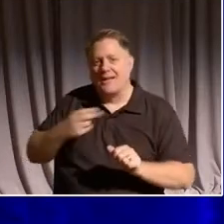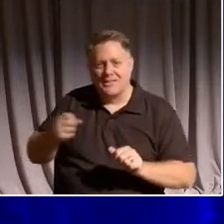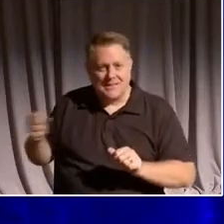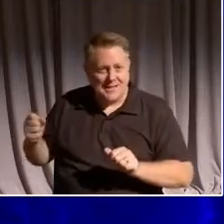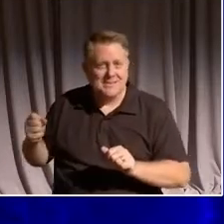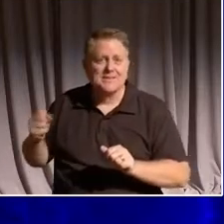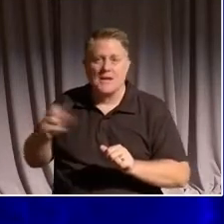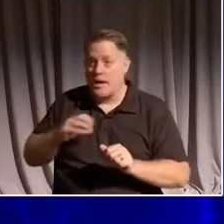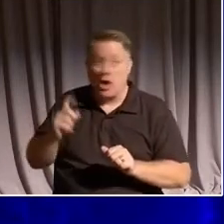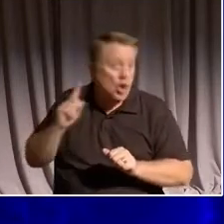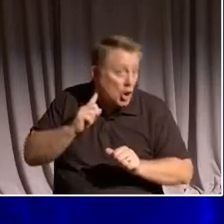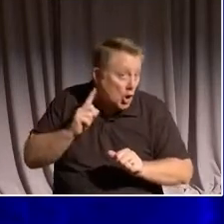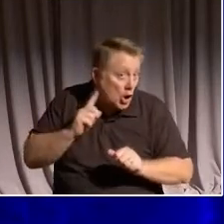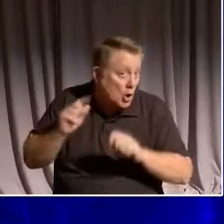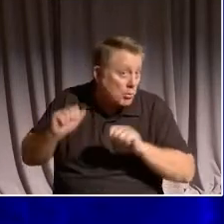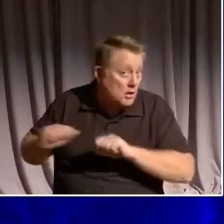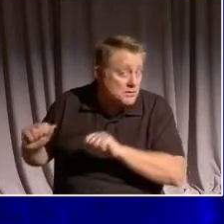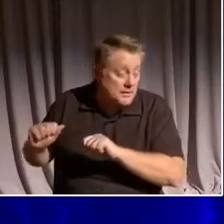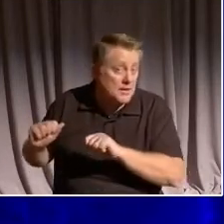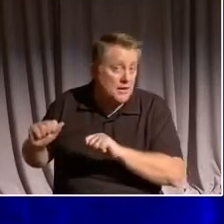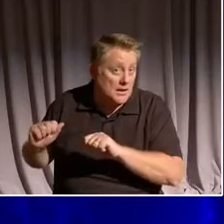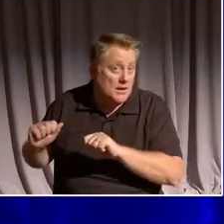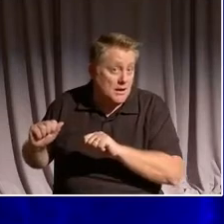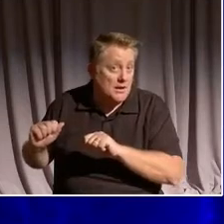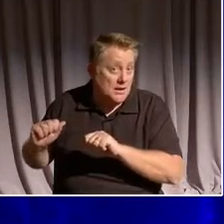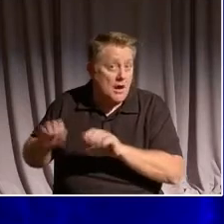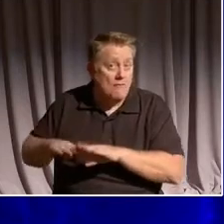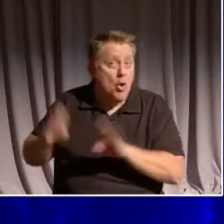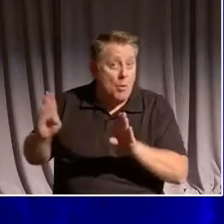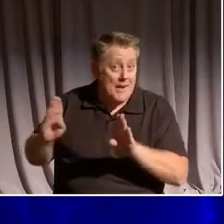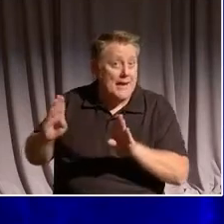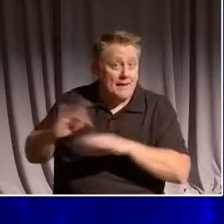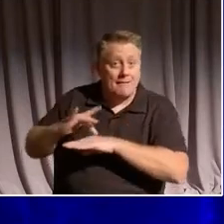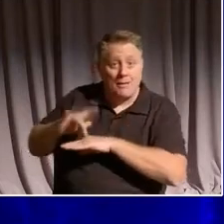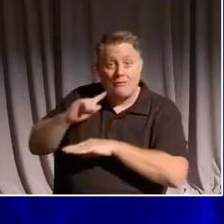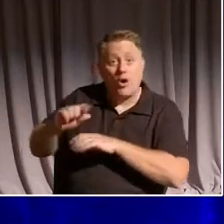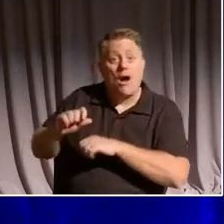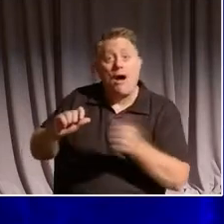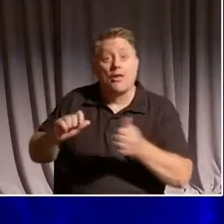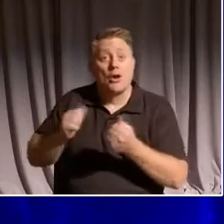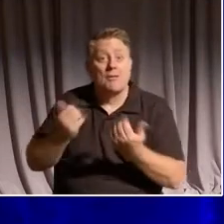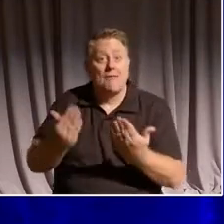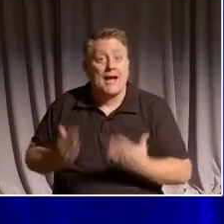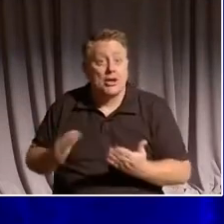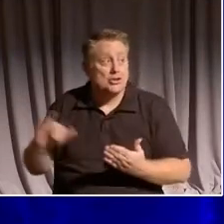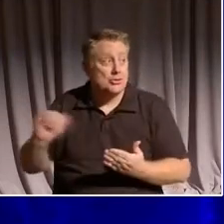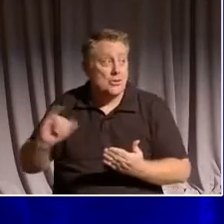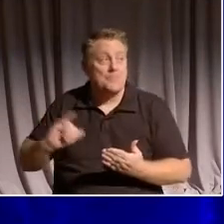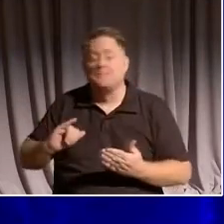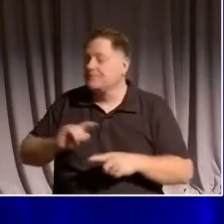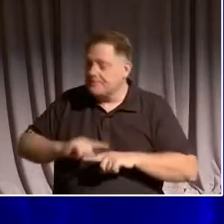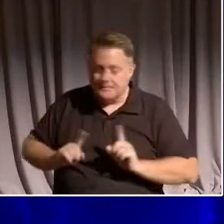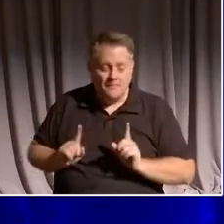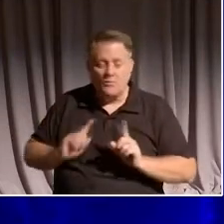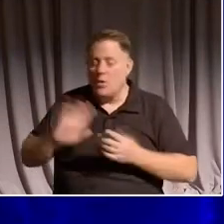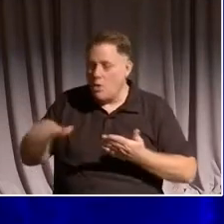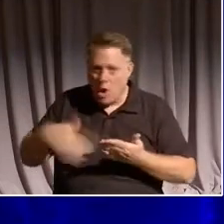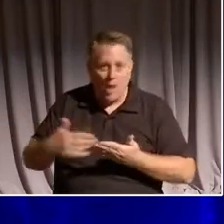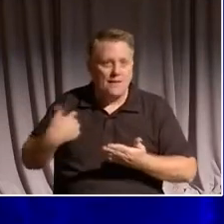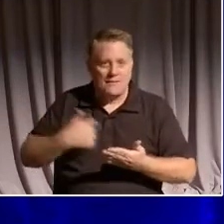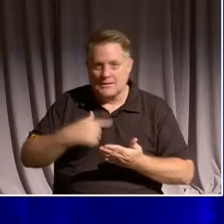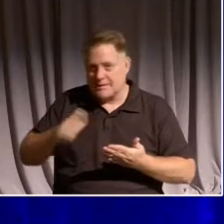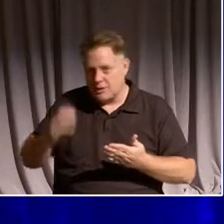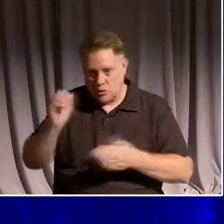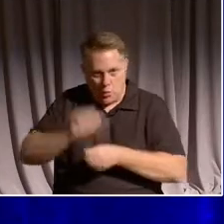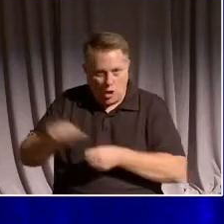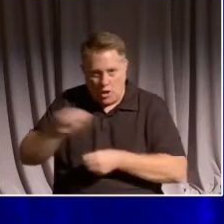IHSS, and I just heard that it's a possibility of opening that up to other providers. Yep. Anyway, that this is something that all of us need to